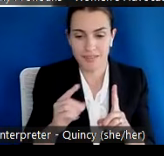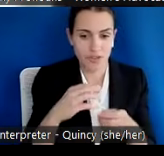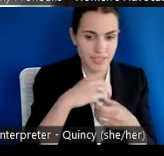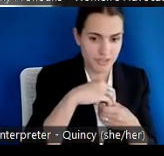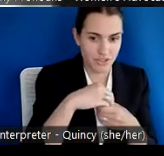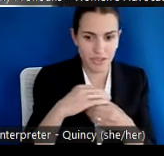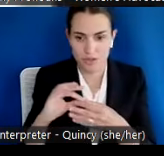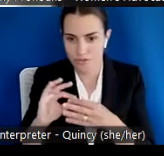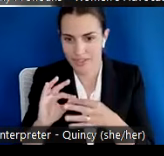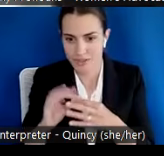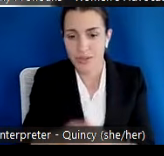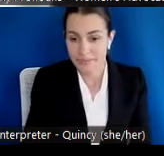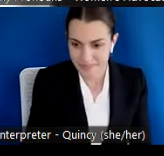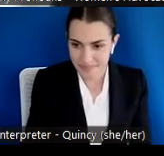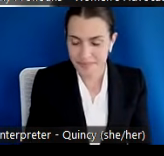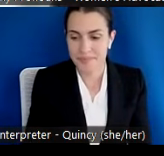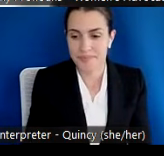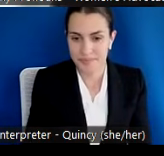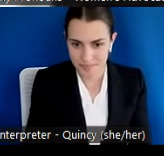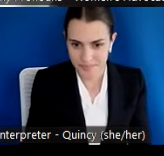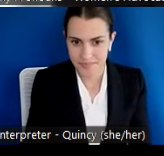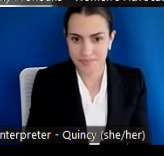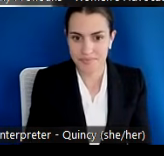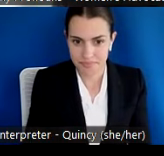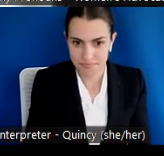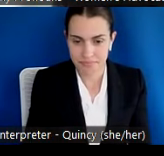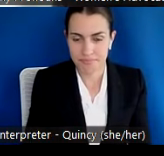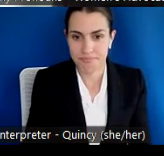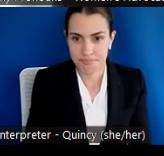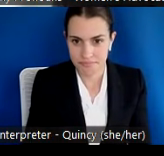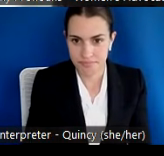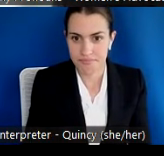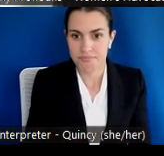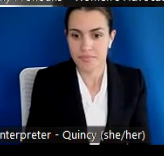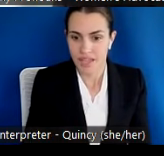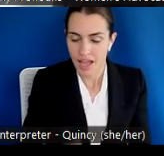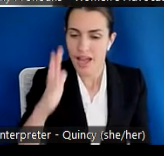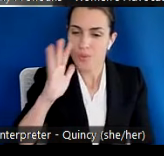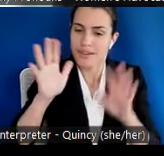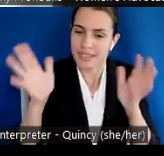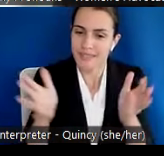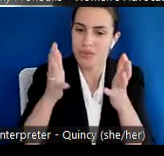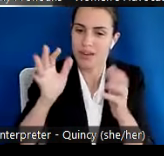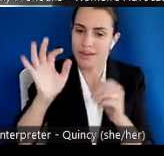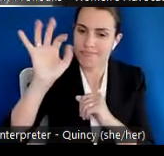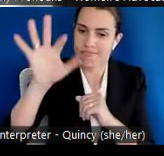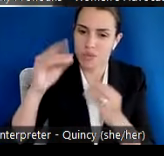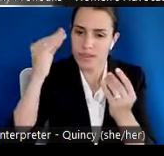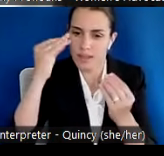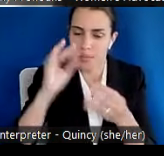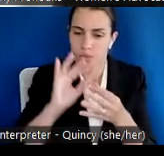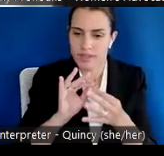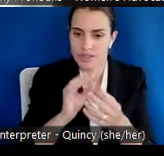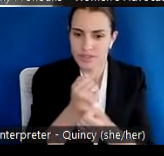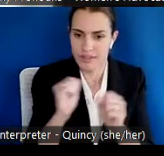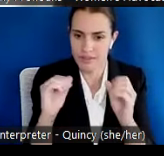makes a lot of sense. Hopefully that gives you kind of a catalyst to think more about relational safety as well too, of